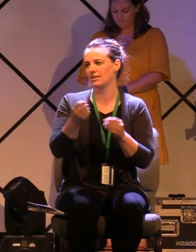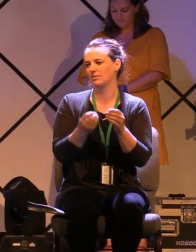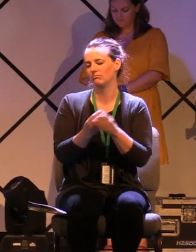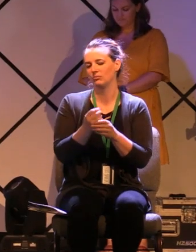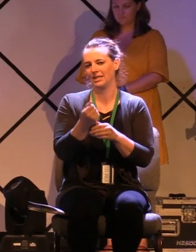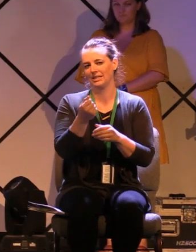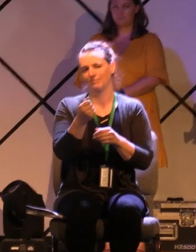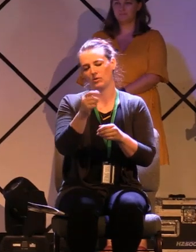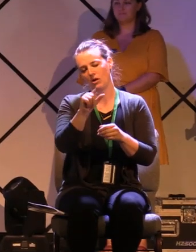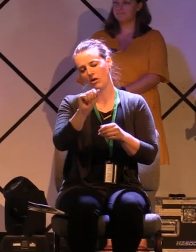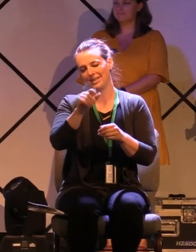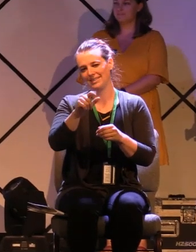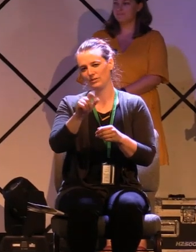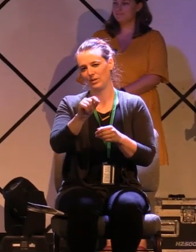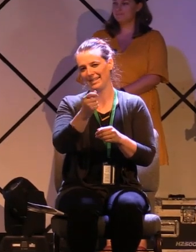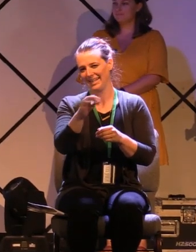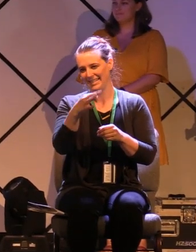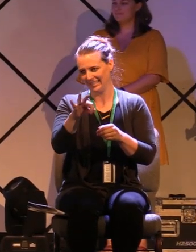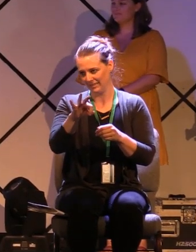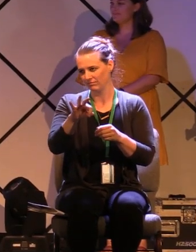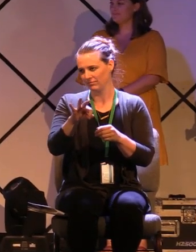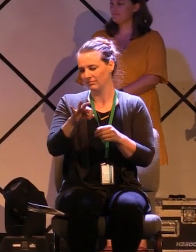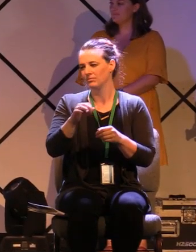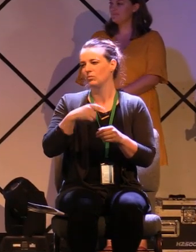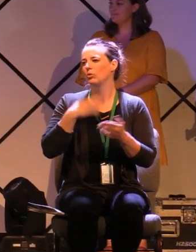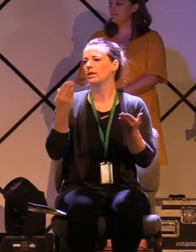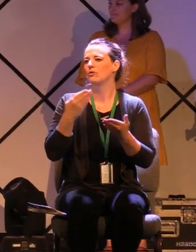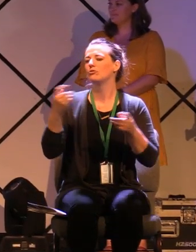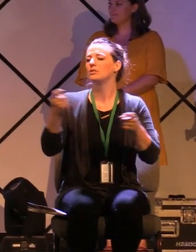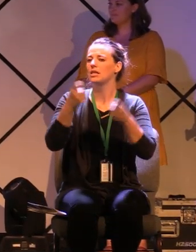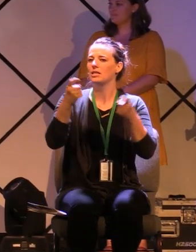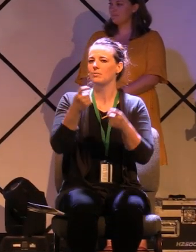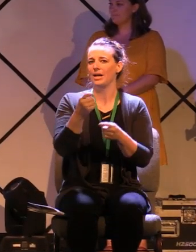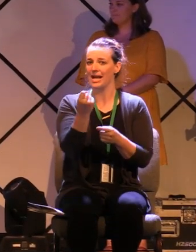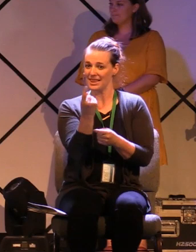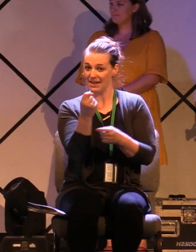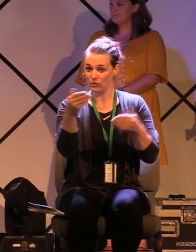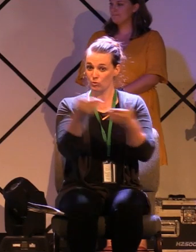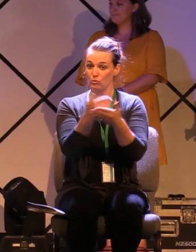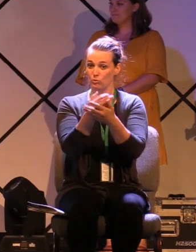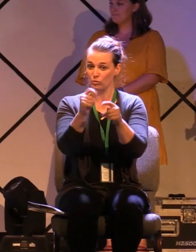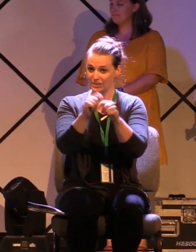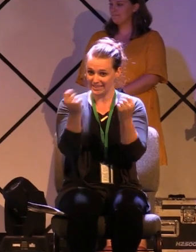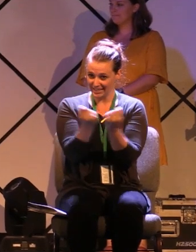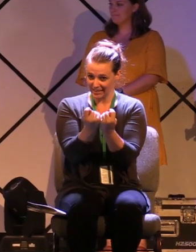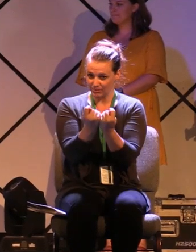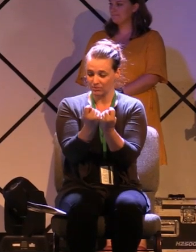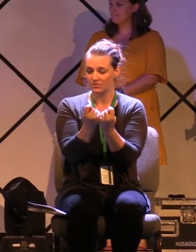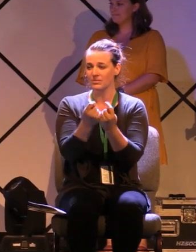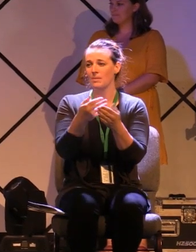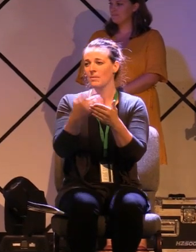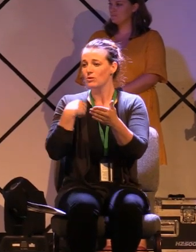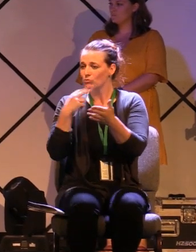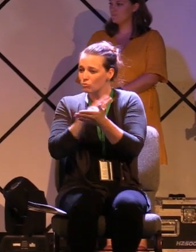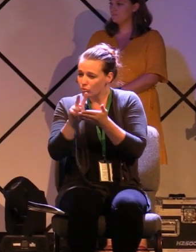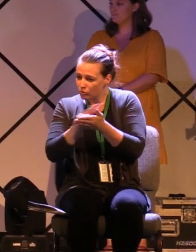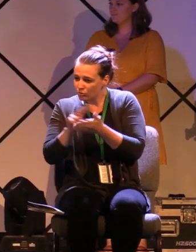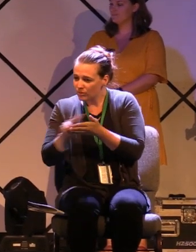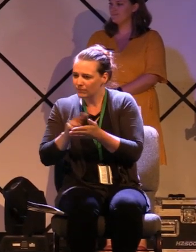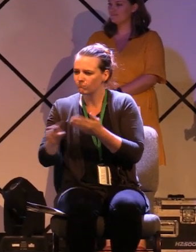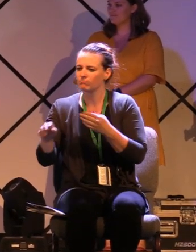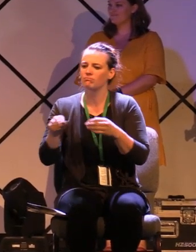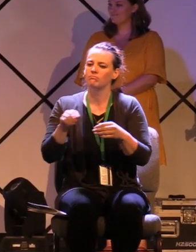graduation. We are here today to celebrate 11 new teams who have excelled through the past 2 weeks and dealt with my nonstop